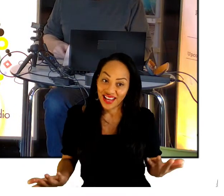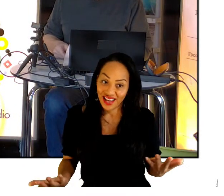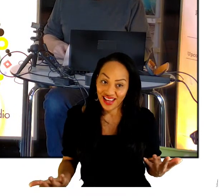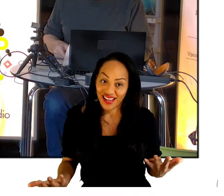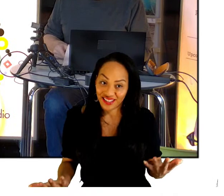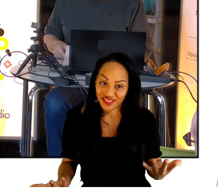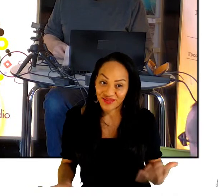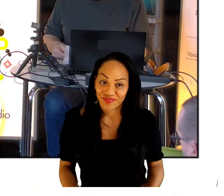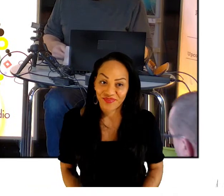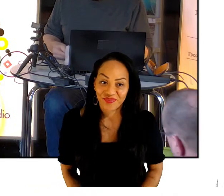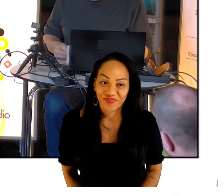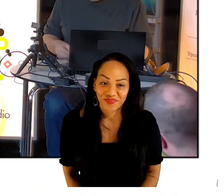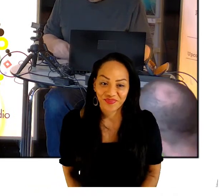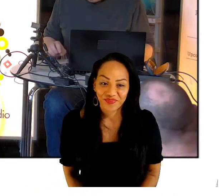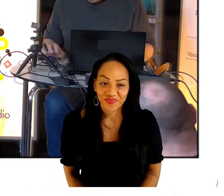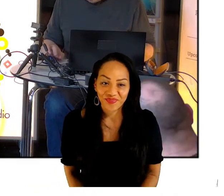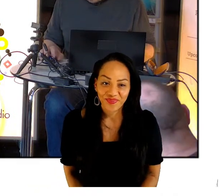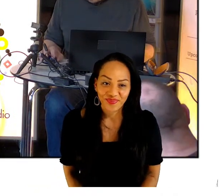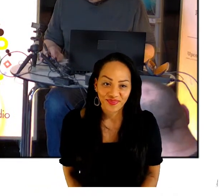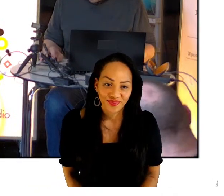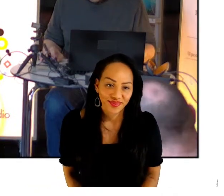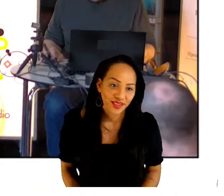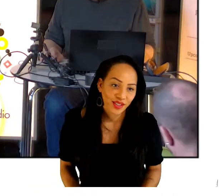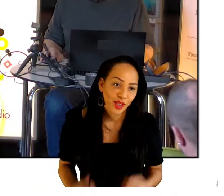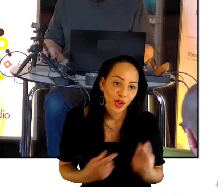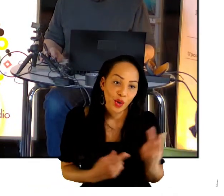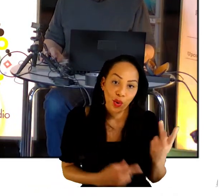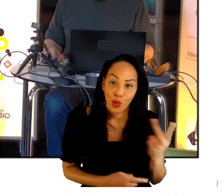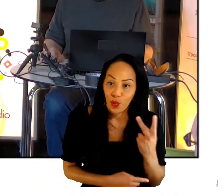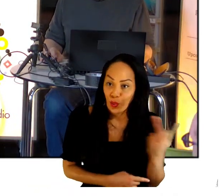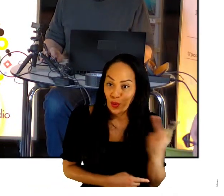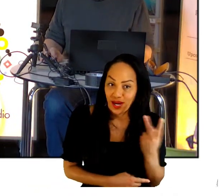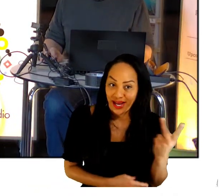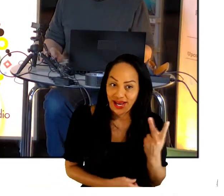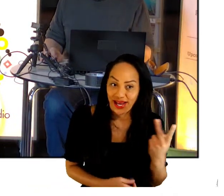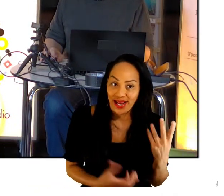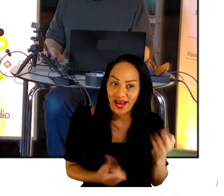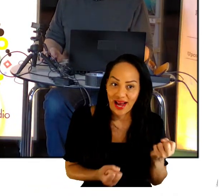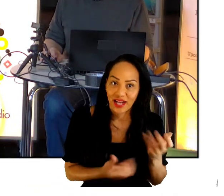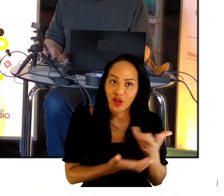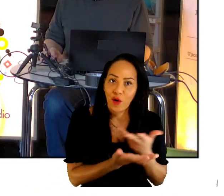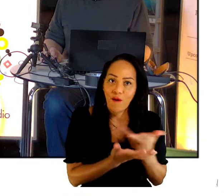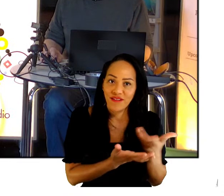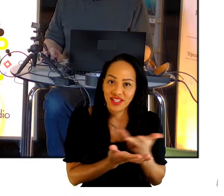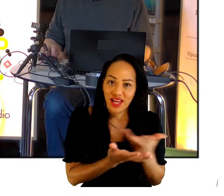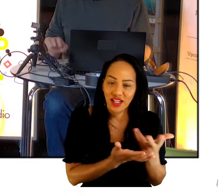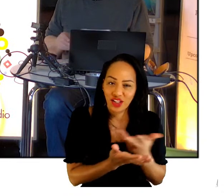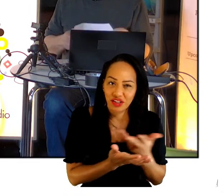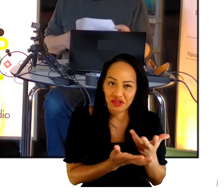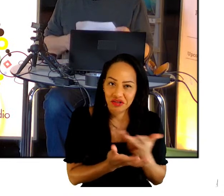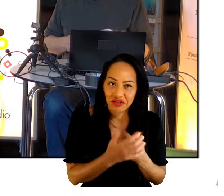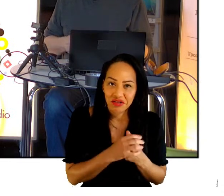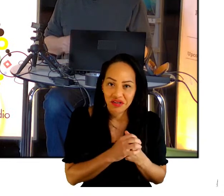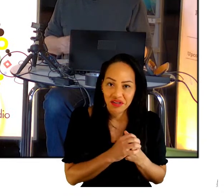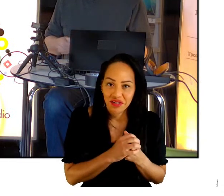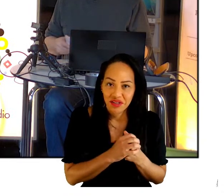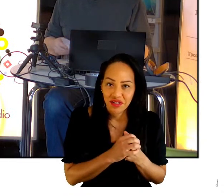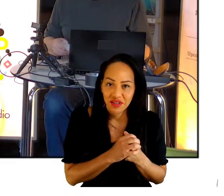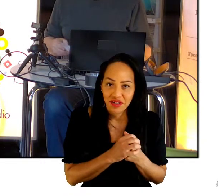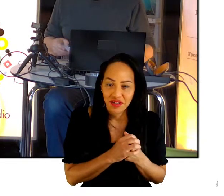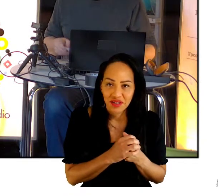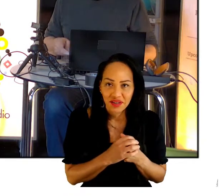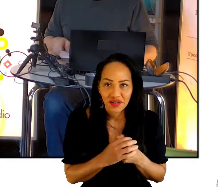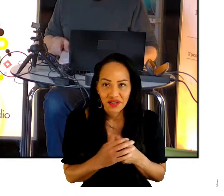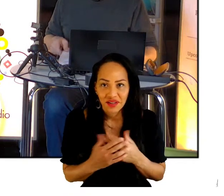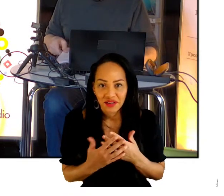we had conversations about, when we made the scene, about does it matter whether it's performer-led? Because if